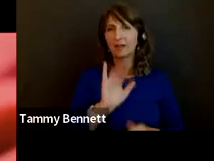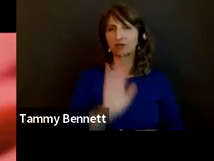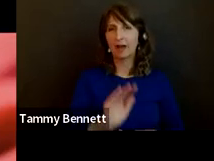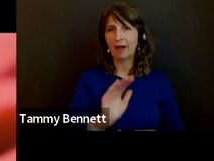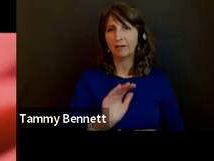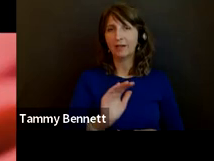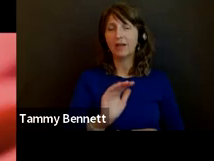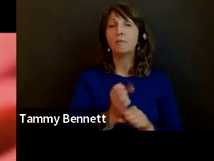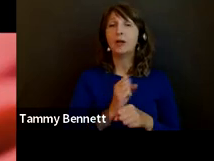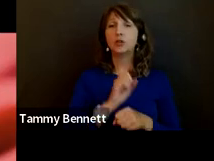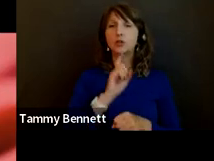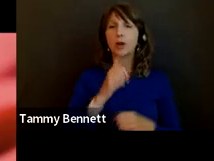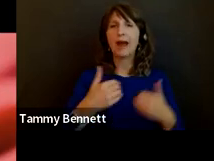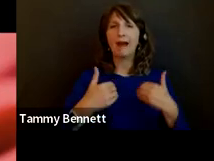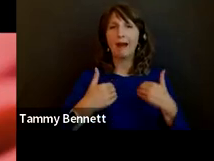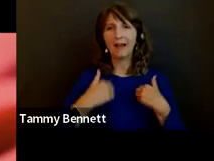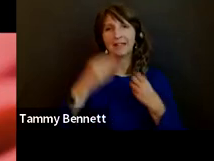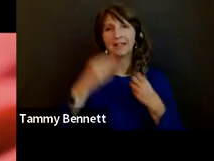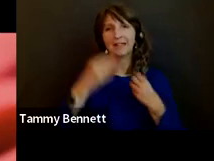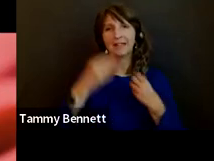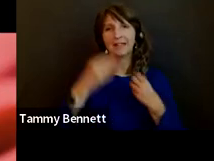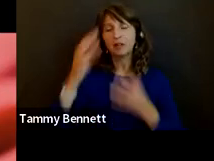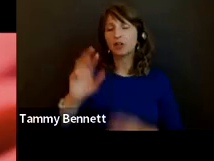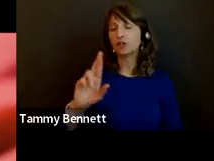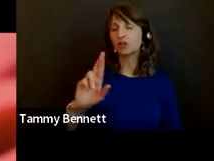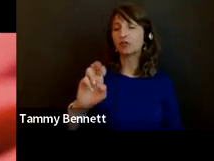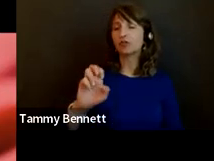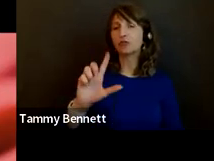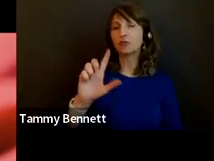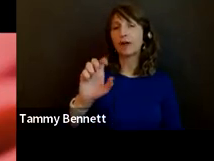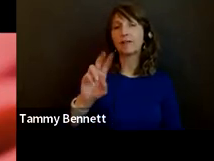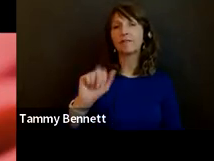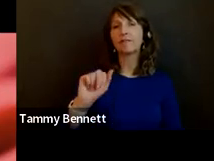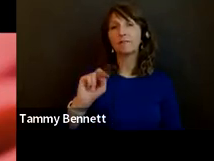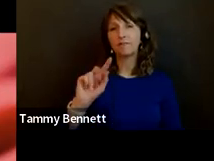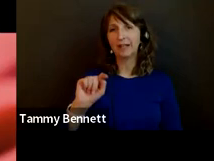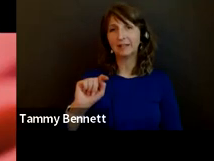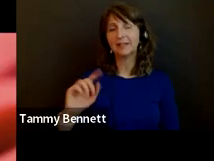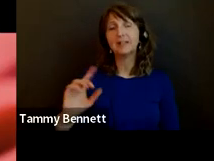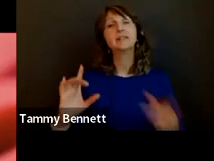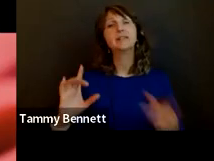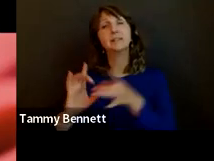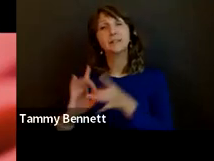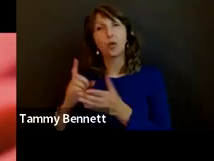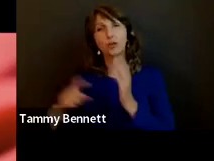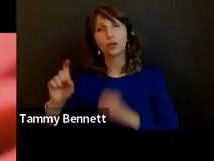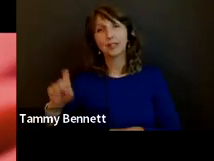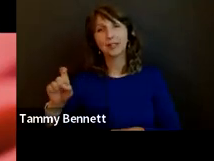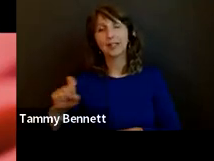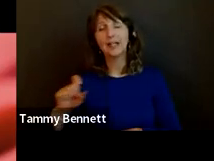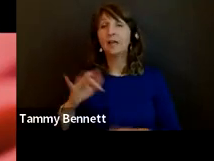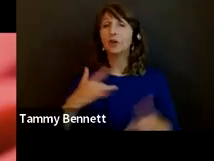that directly assists the team. Keyword there is relevant. If we're concerned about a disability that affects them